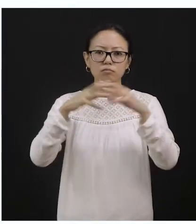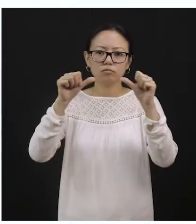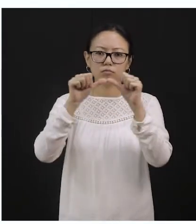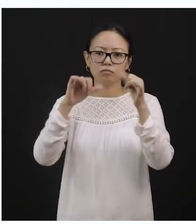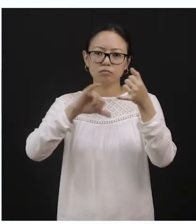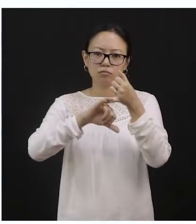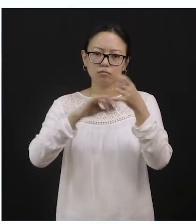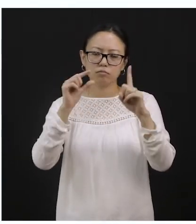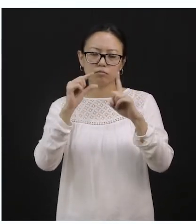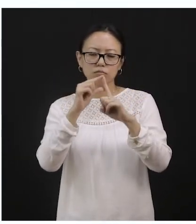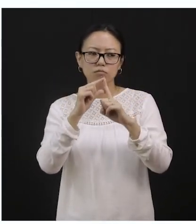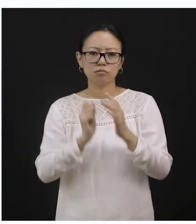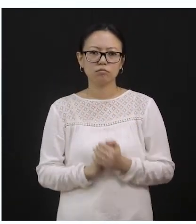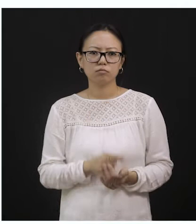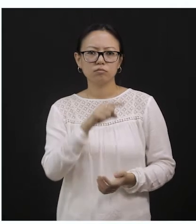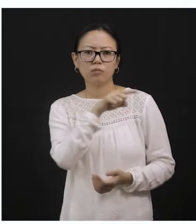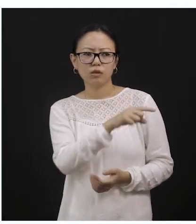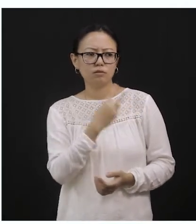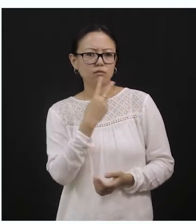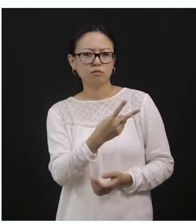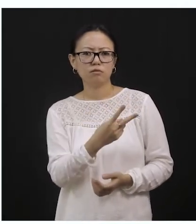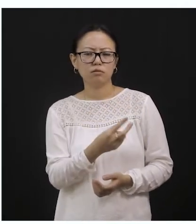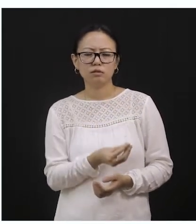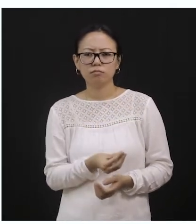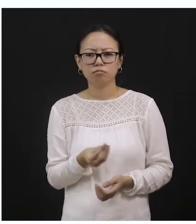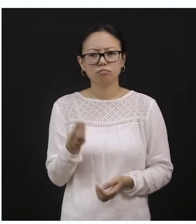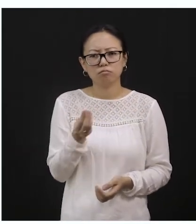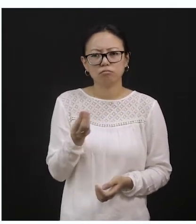W-A-S-P, wasps. Now this looks a little bit like a bee, right?